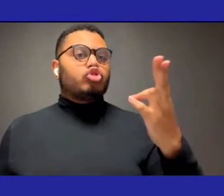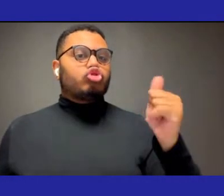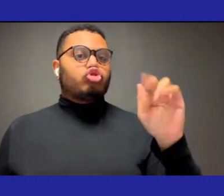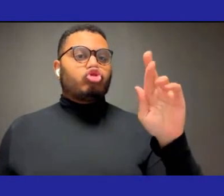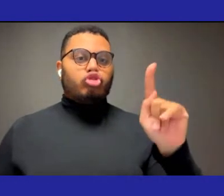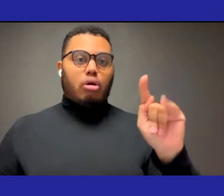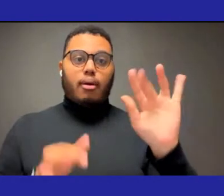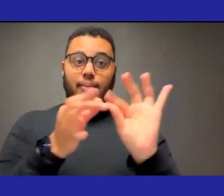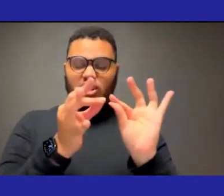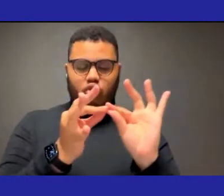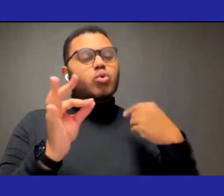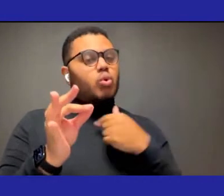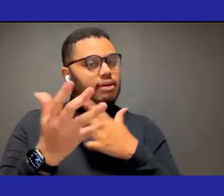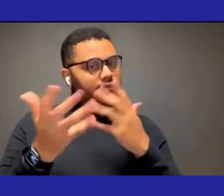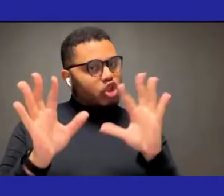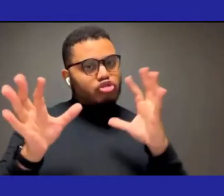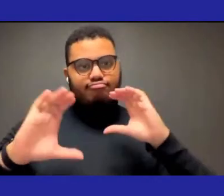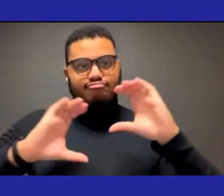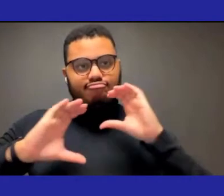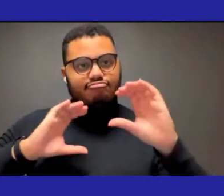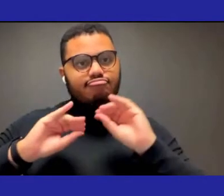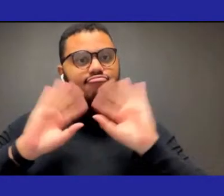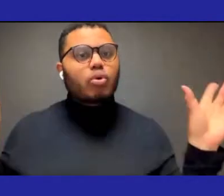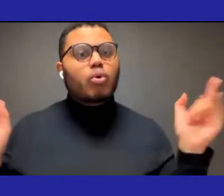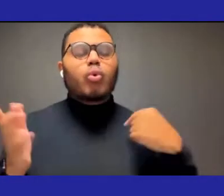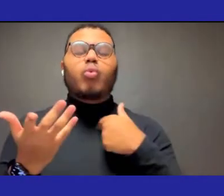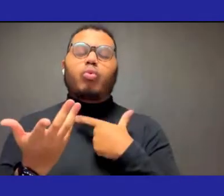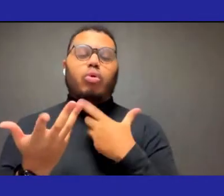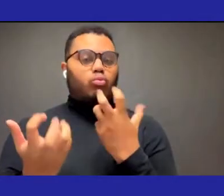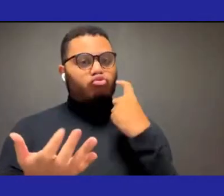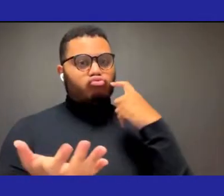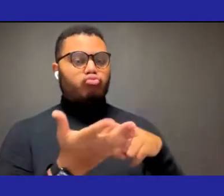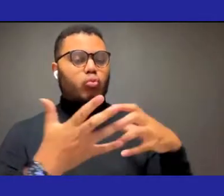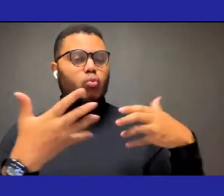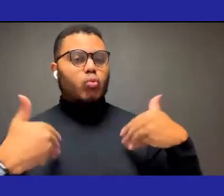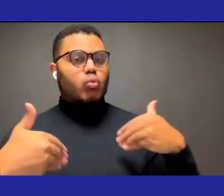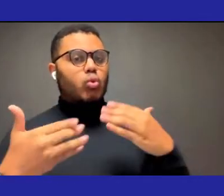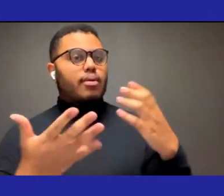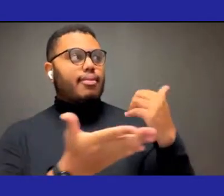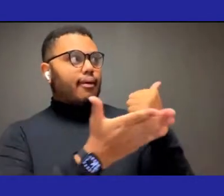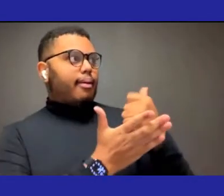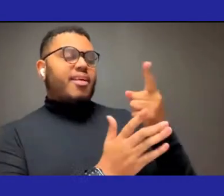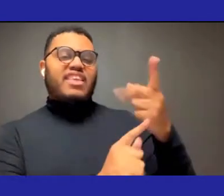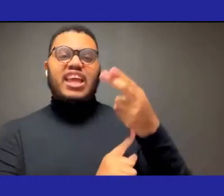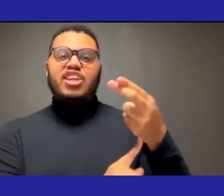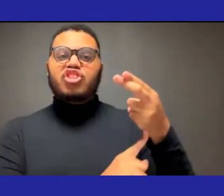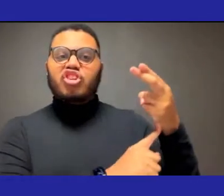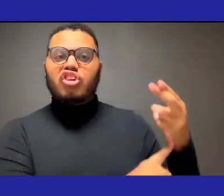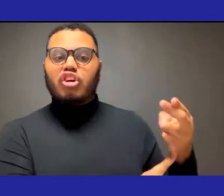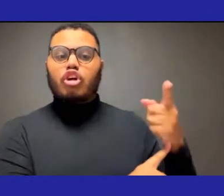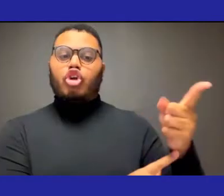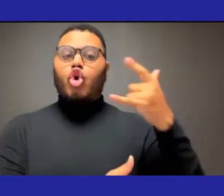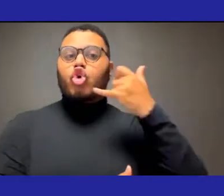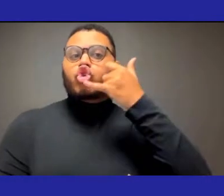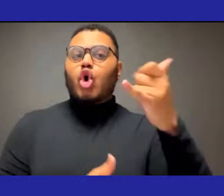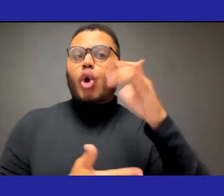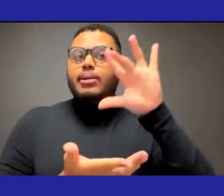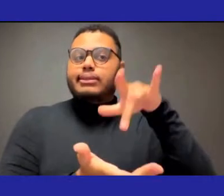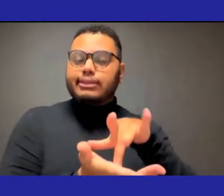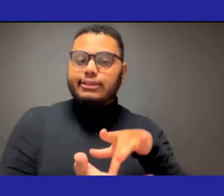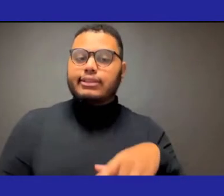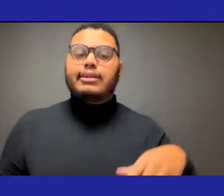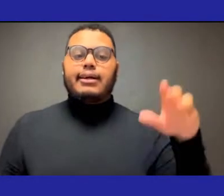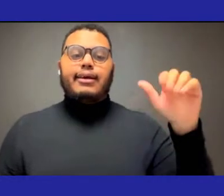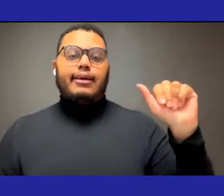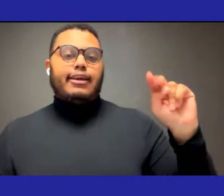want to recognize the great help of the H&H call center. Andrew Kobosowski and